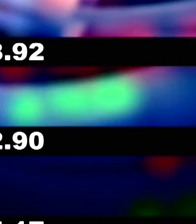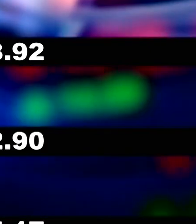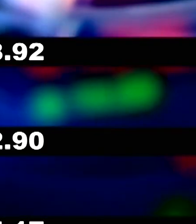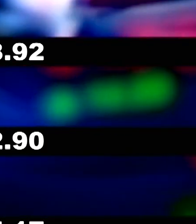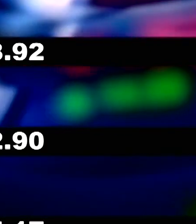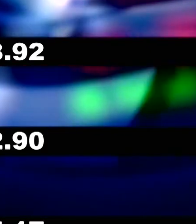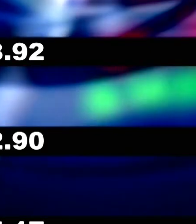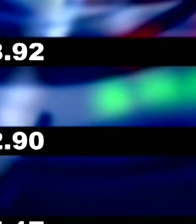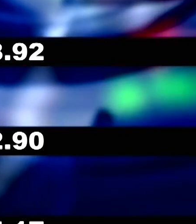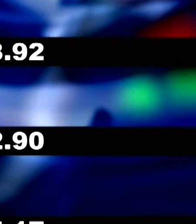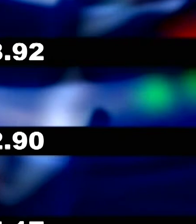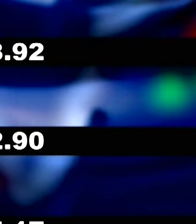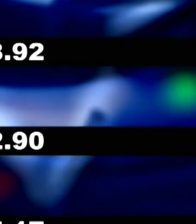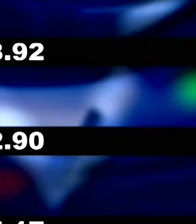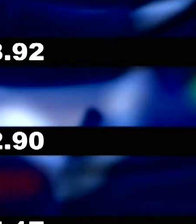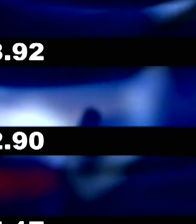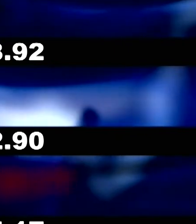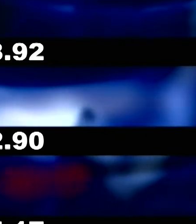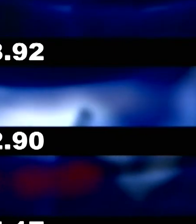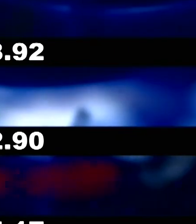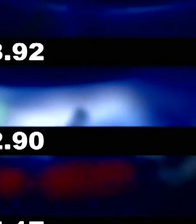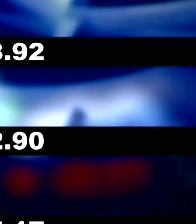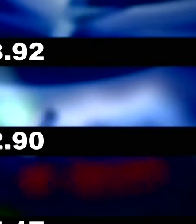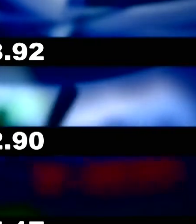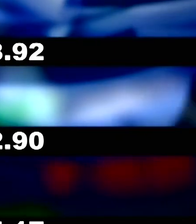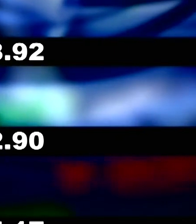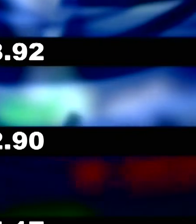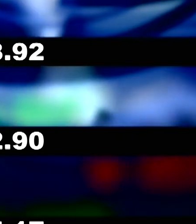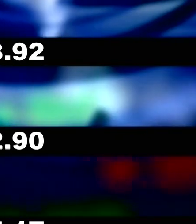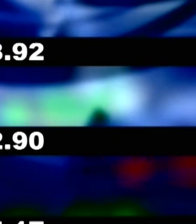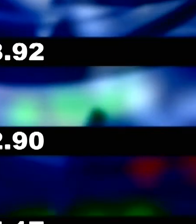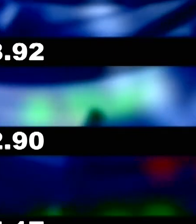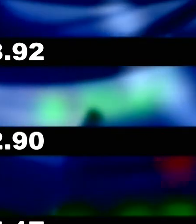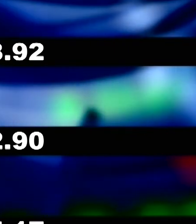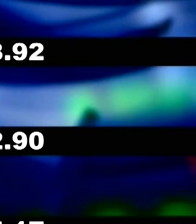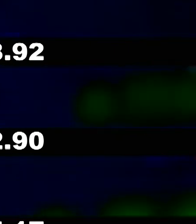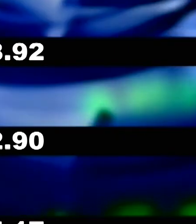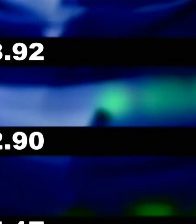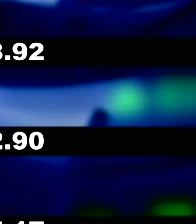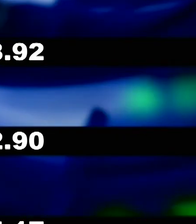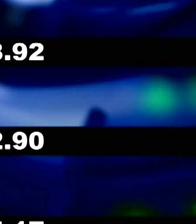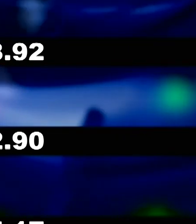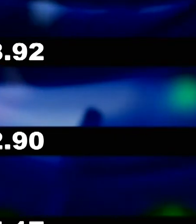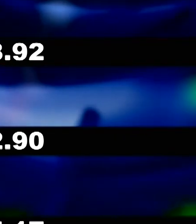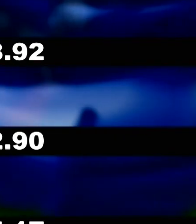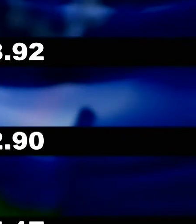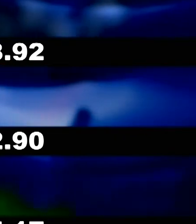with 84,000 shares changing hands, all for a value of